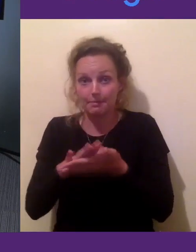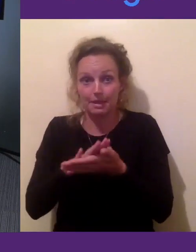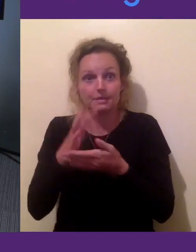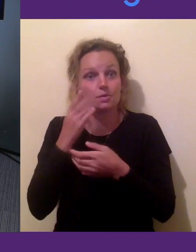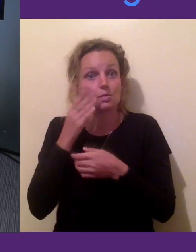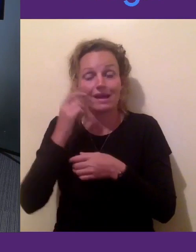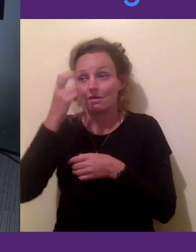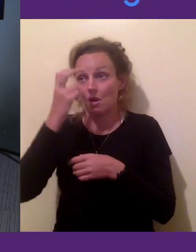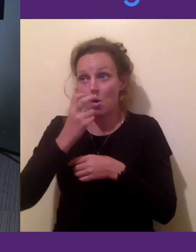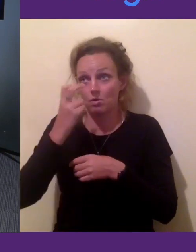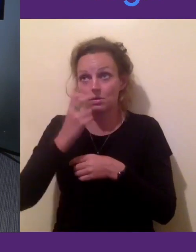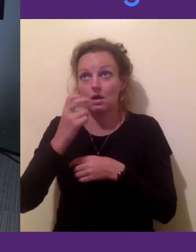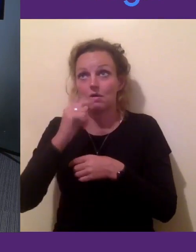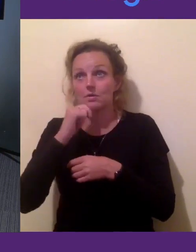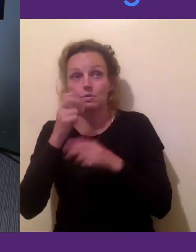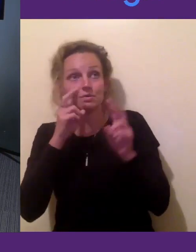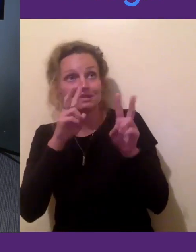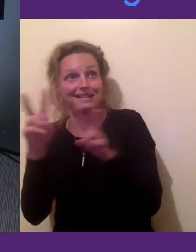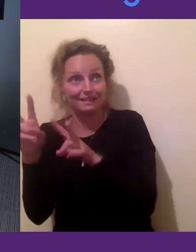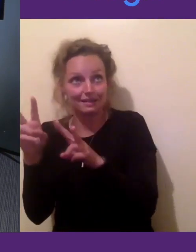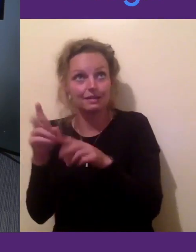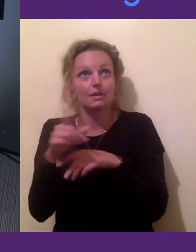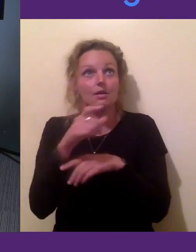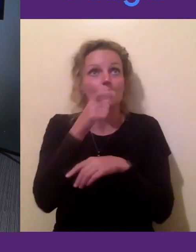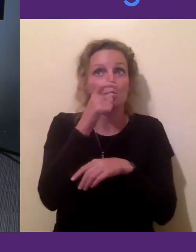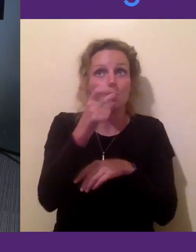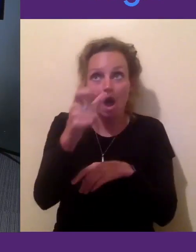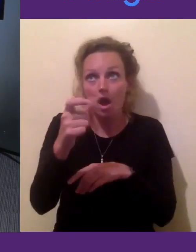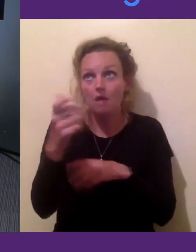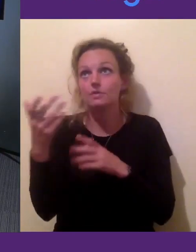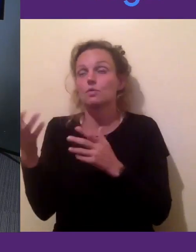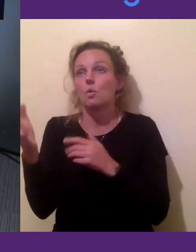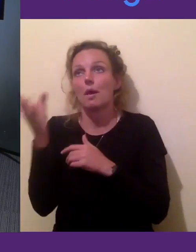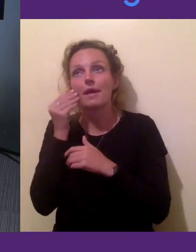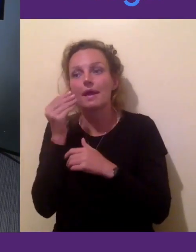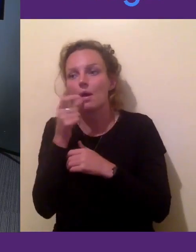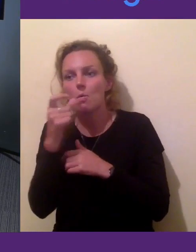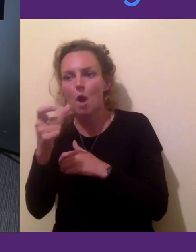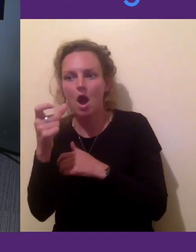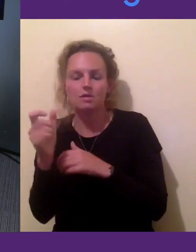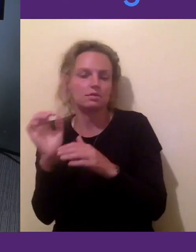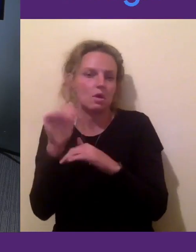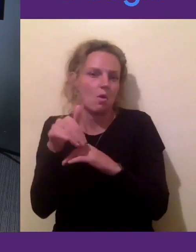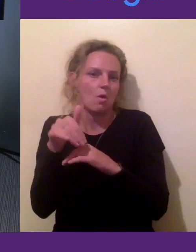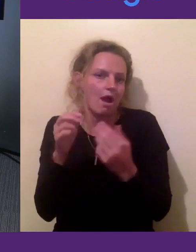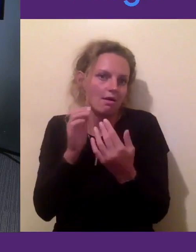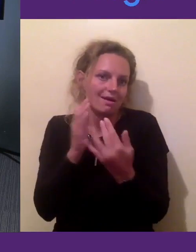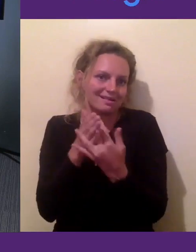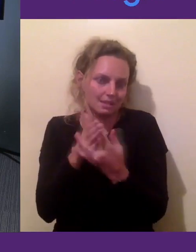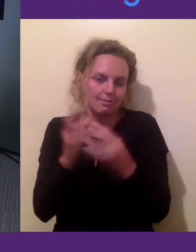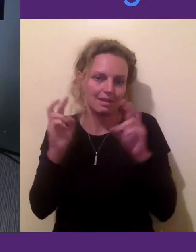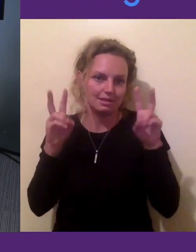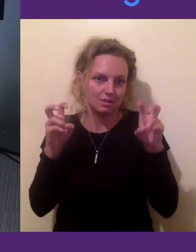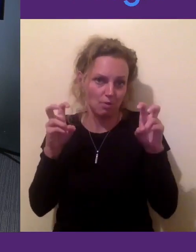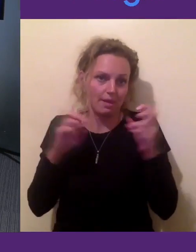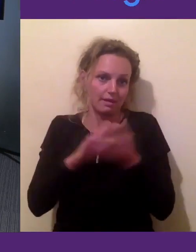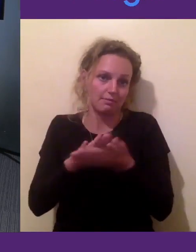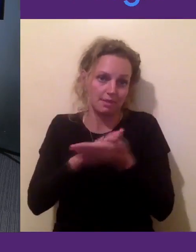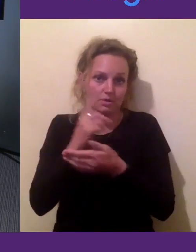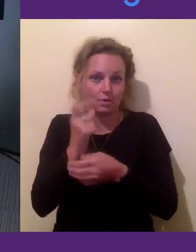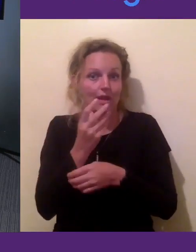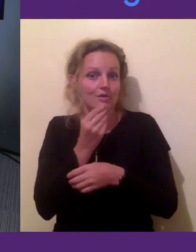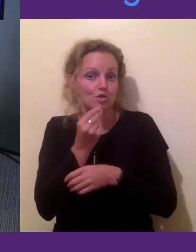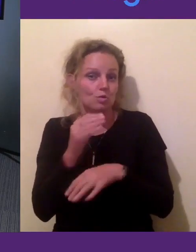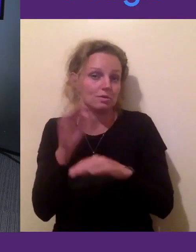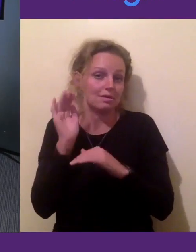you prepare now for the future, you will be able to use all the cool stuff that you're doing now. You will be able to use it in the future. Yeah, and